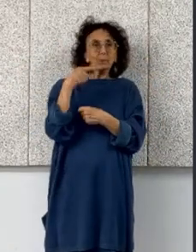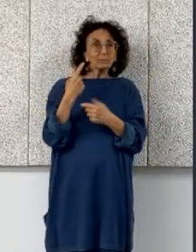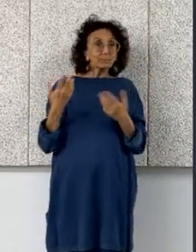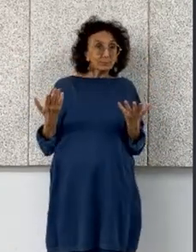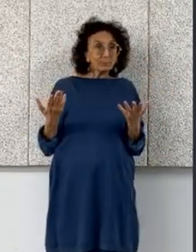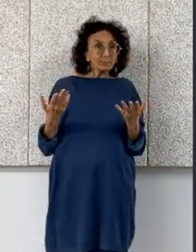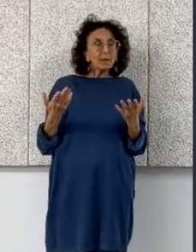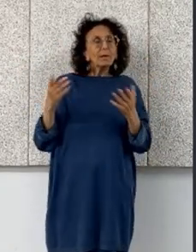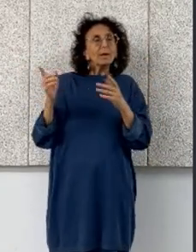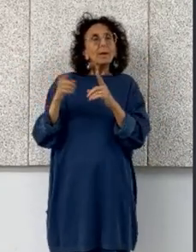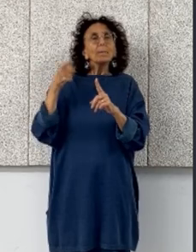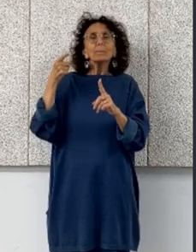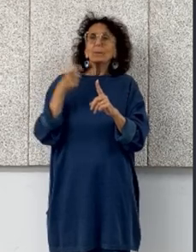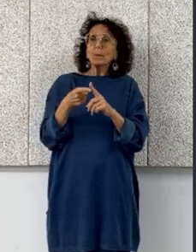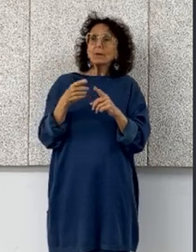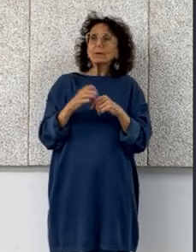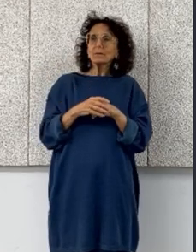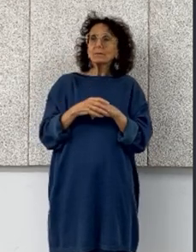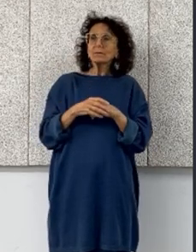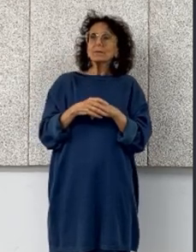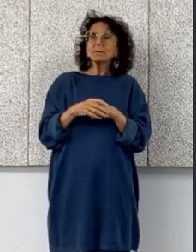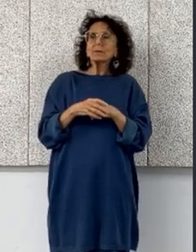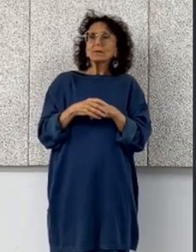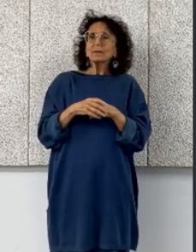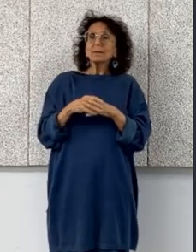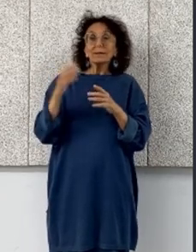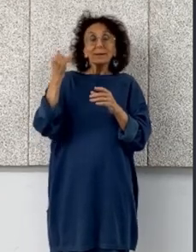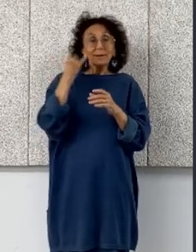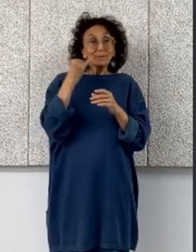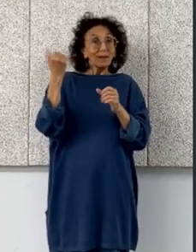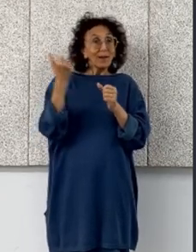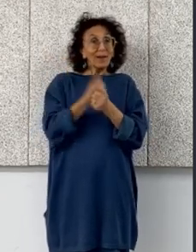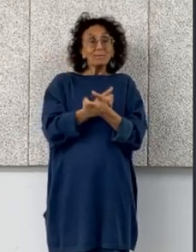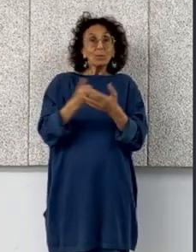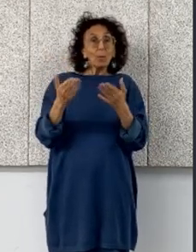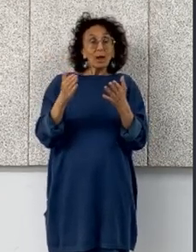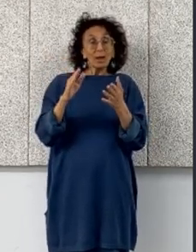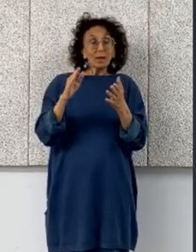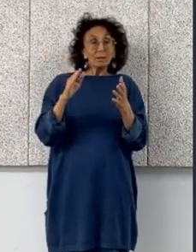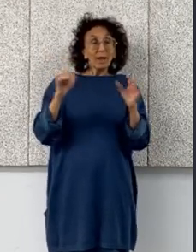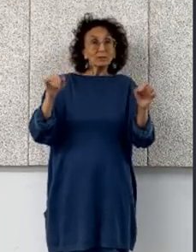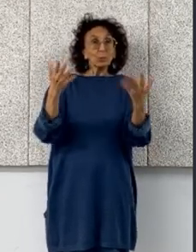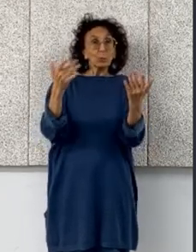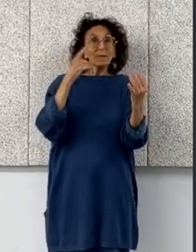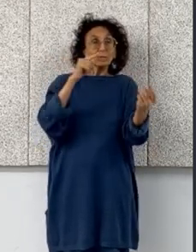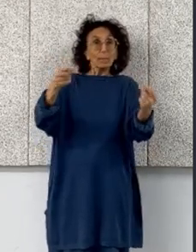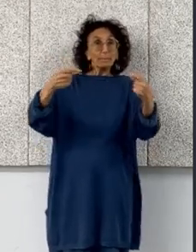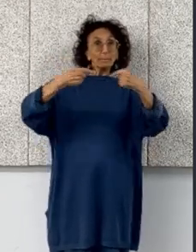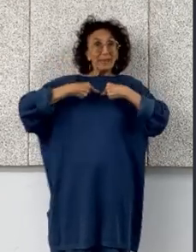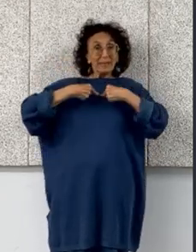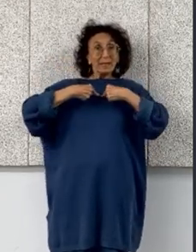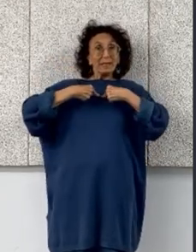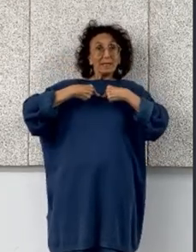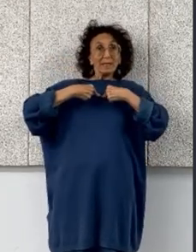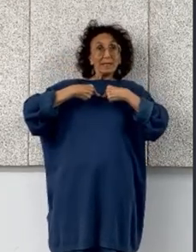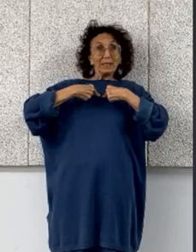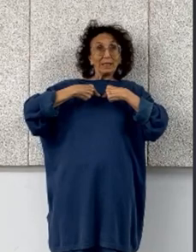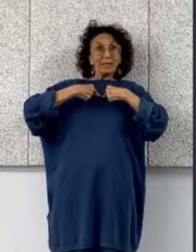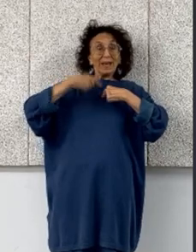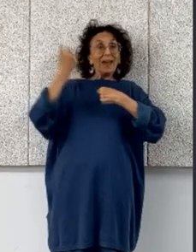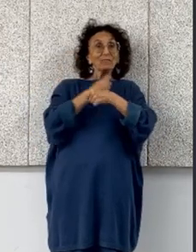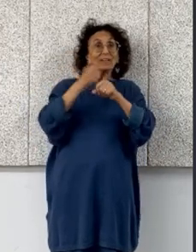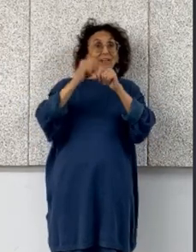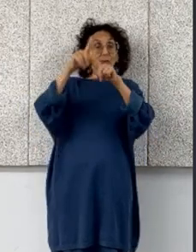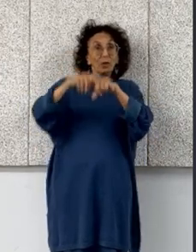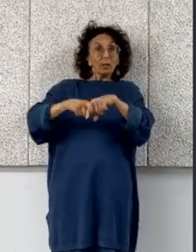baseline thing about, yes, if everything has to pass through you, you're going to work slower than you intend.